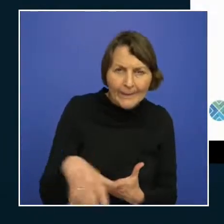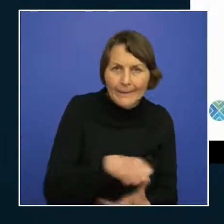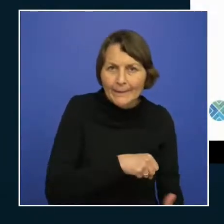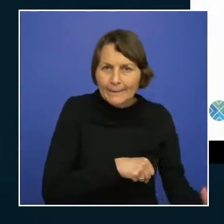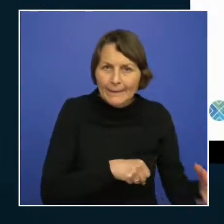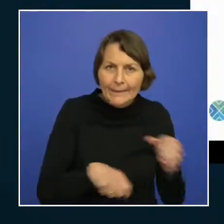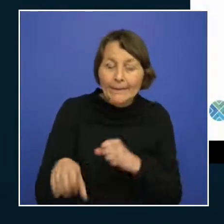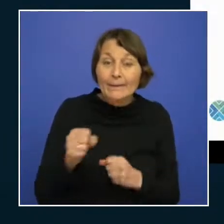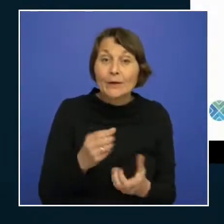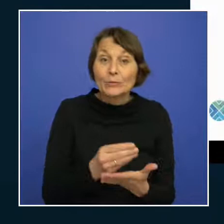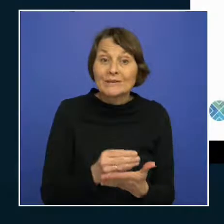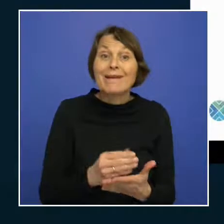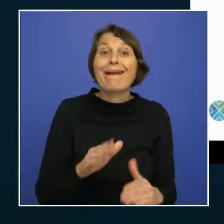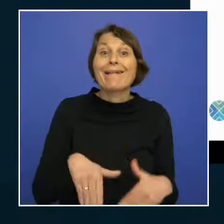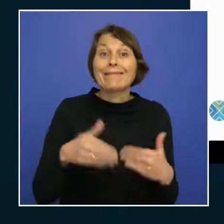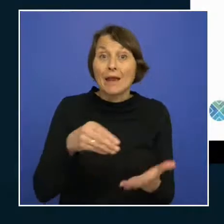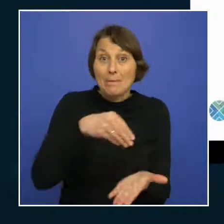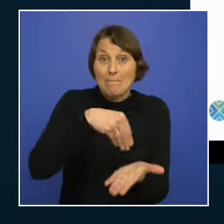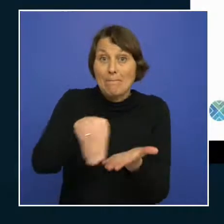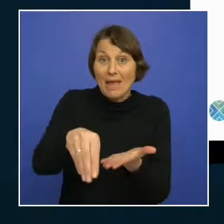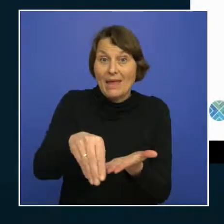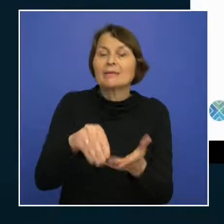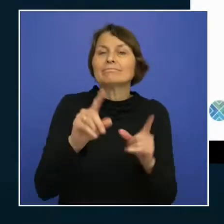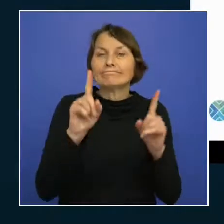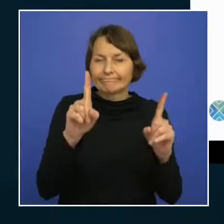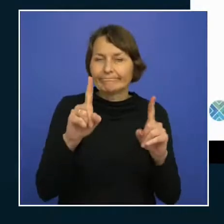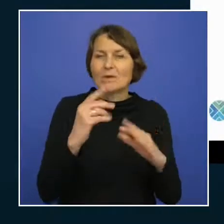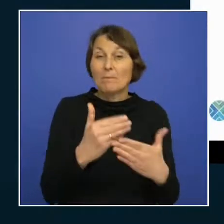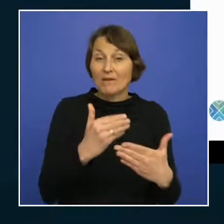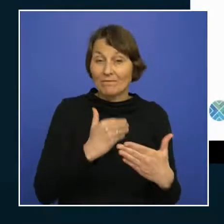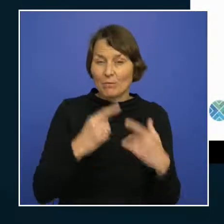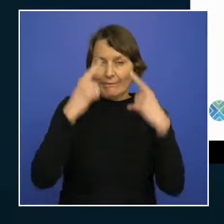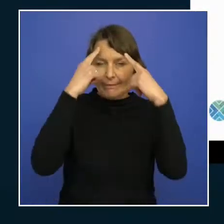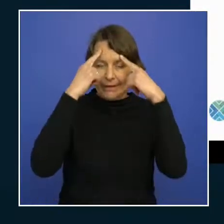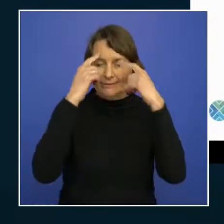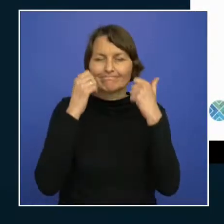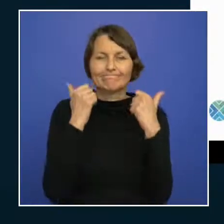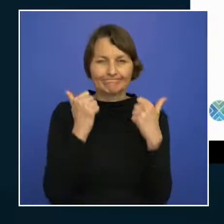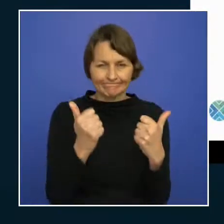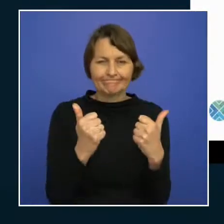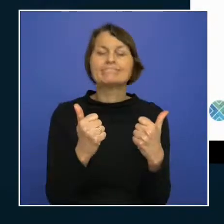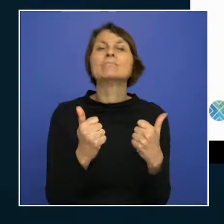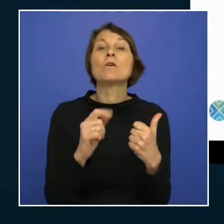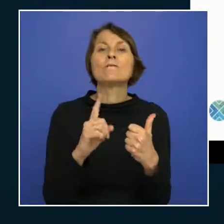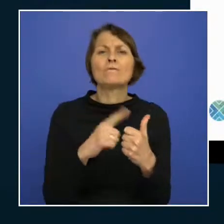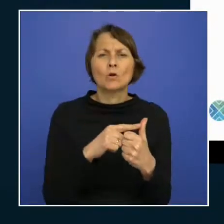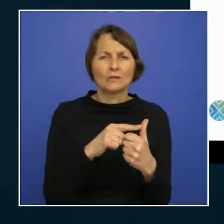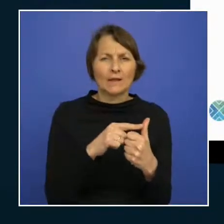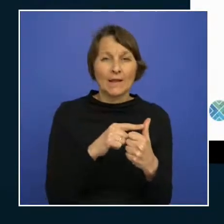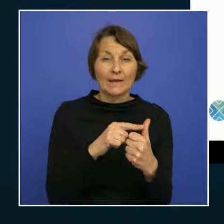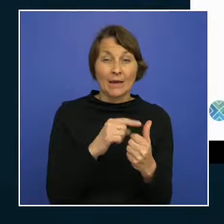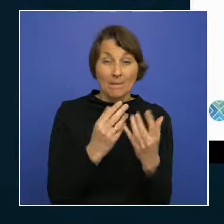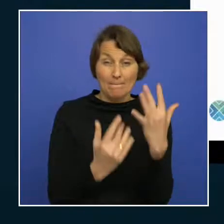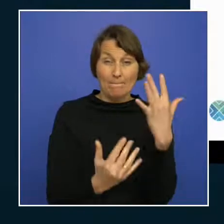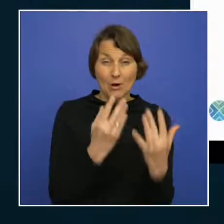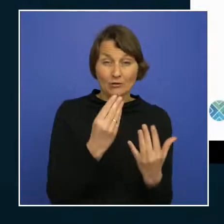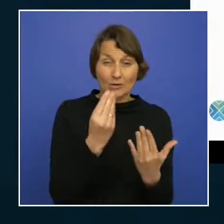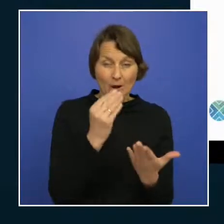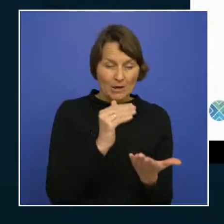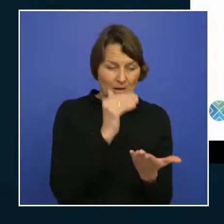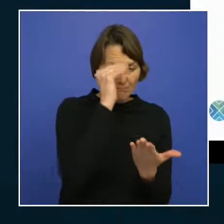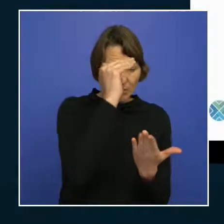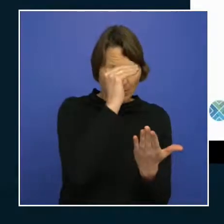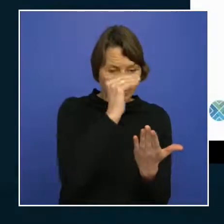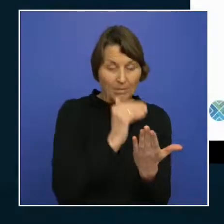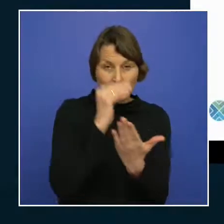it, I think it's a good practice to set up some budgets, so budgets, spending quotas, and configure some